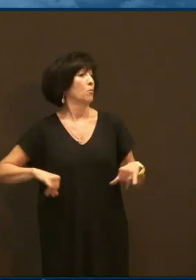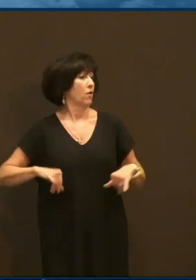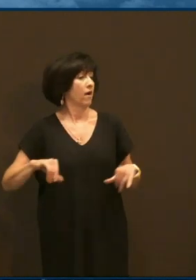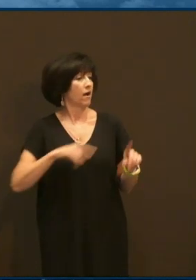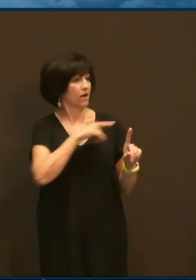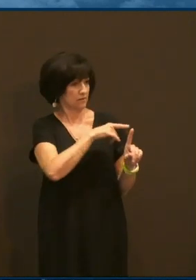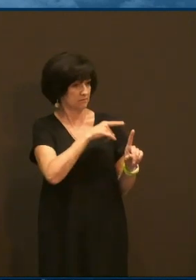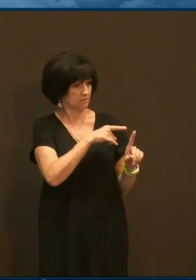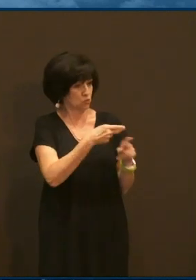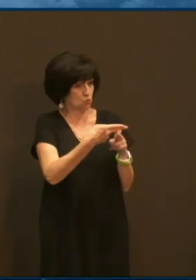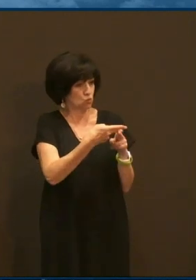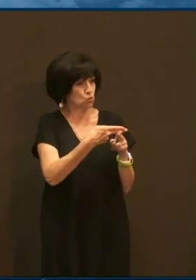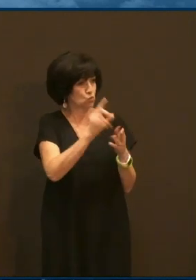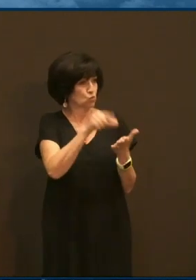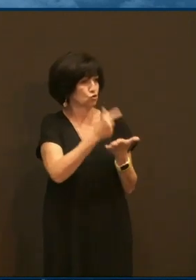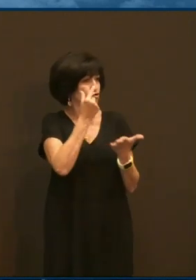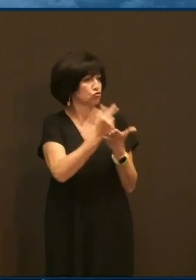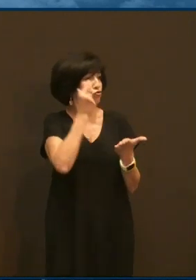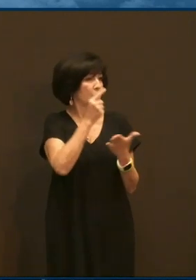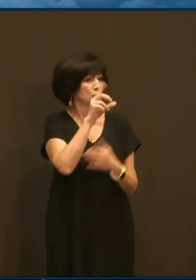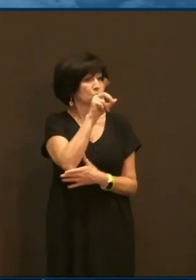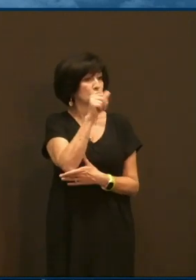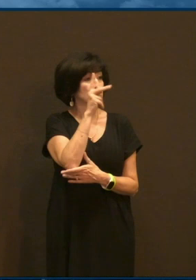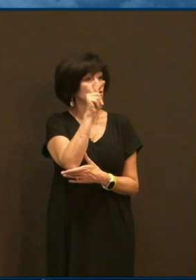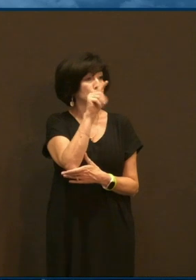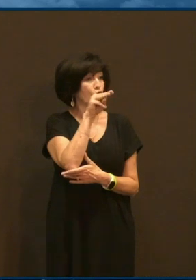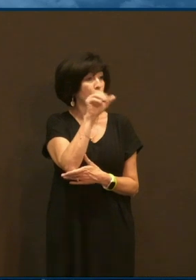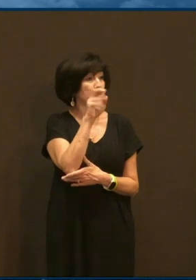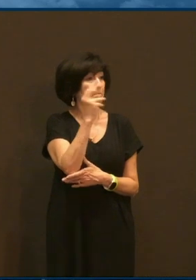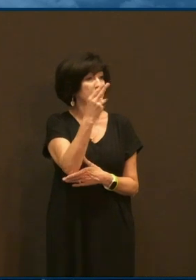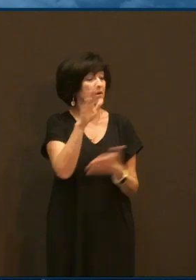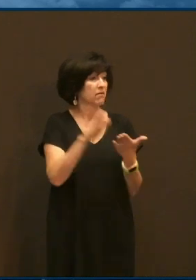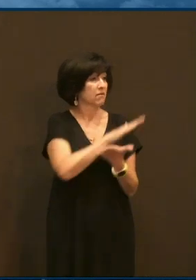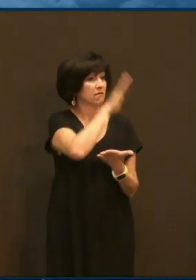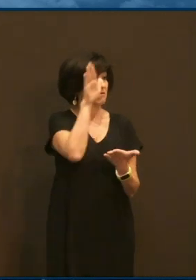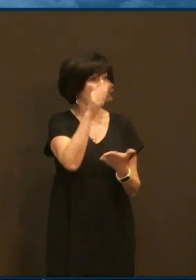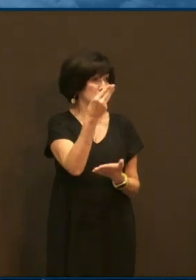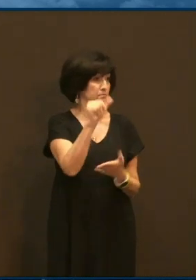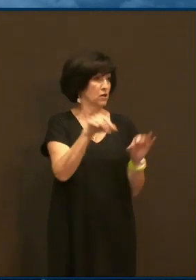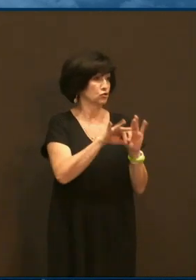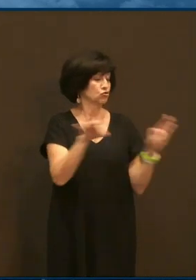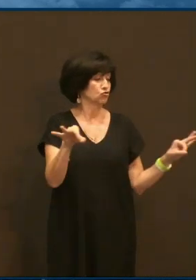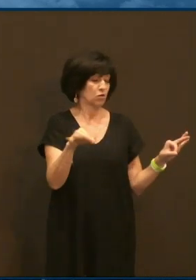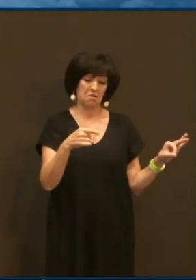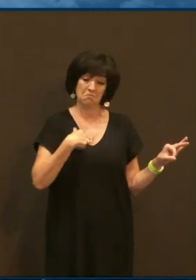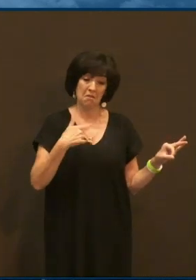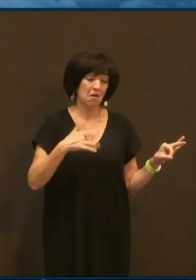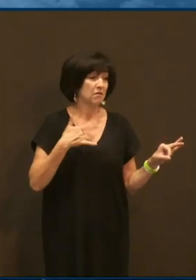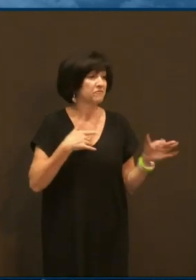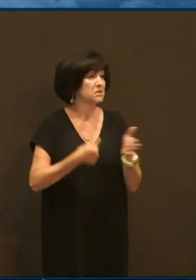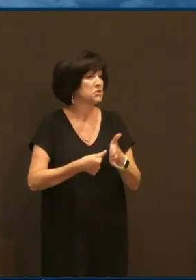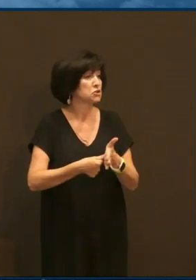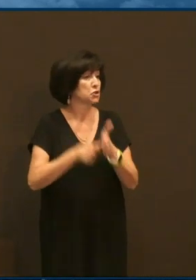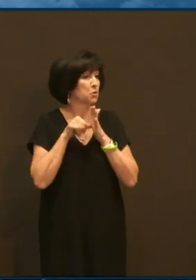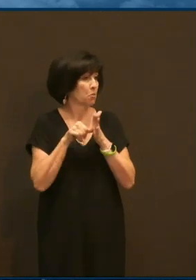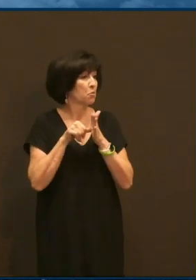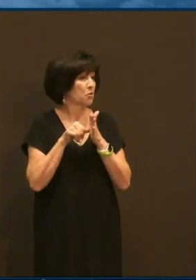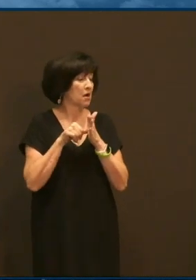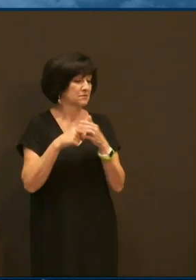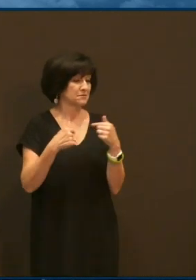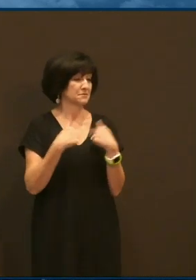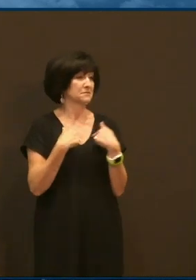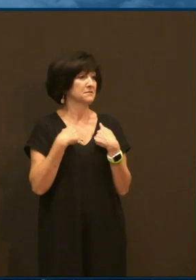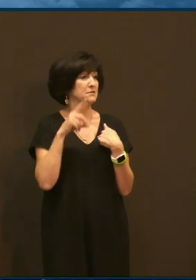College, which is about as high a measure for me as a Dartmouth